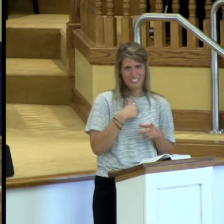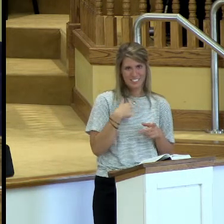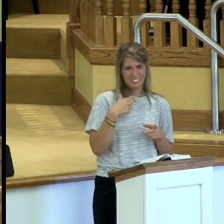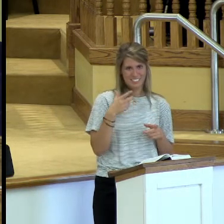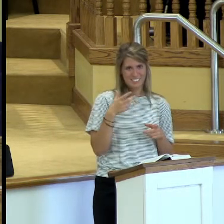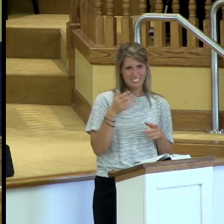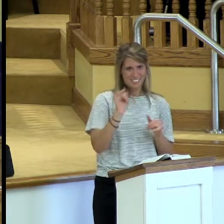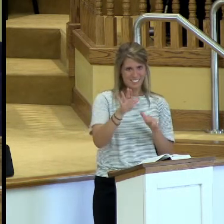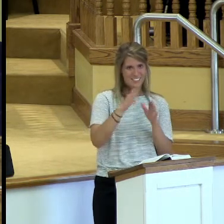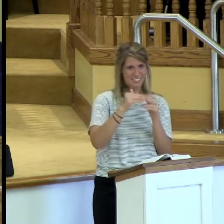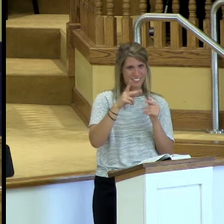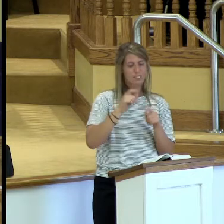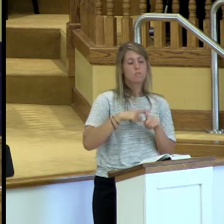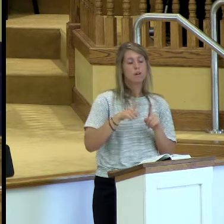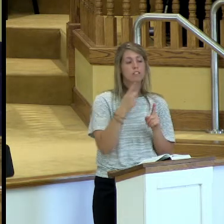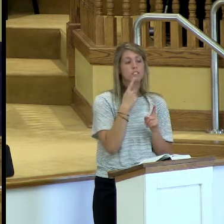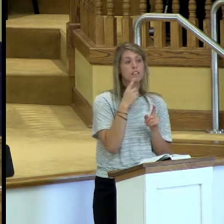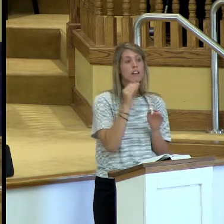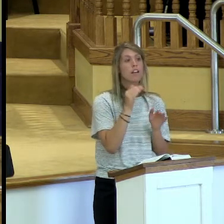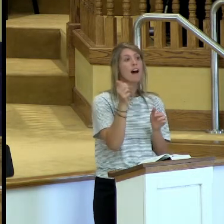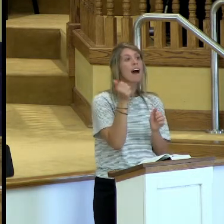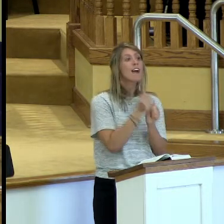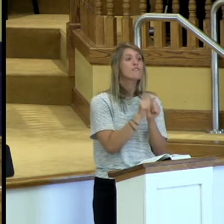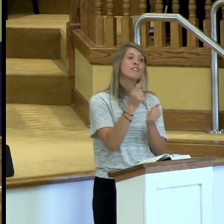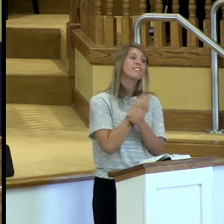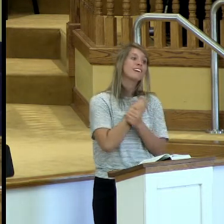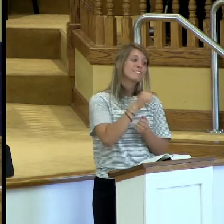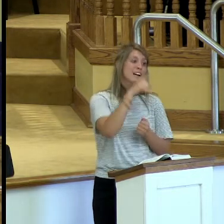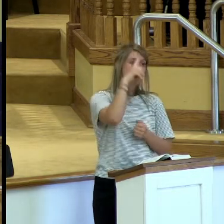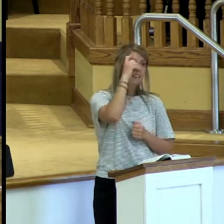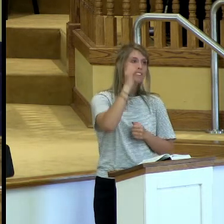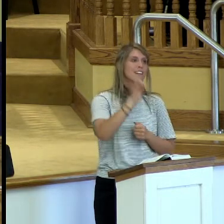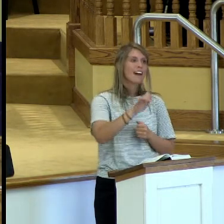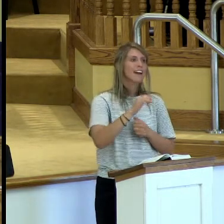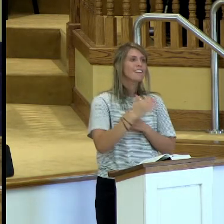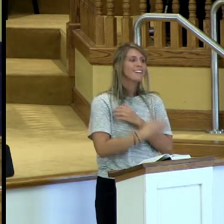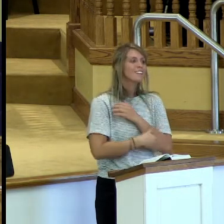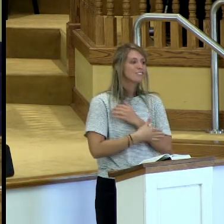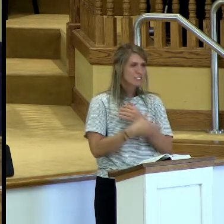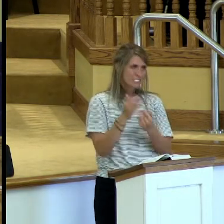Hallelujah. She said, man, everyone loves that because of that country song.